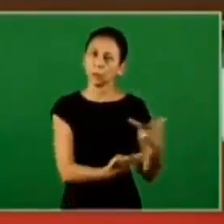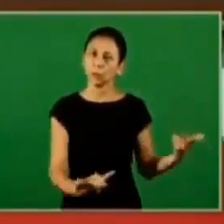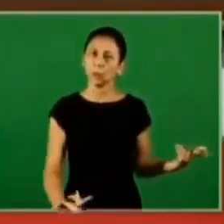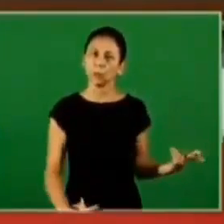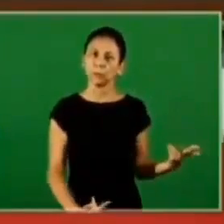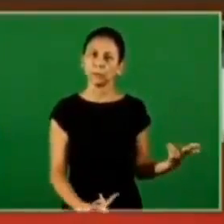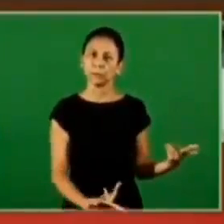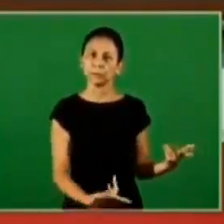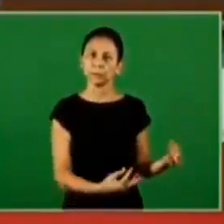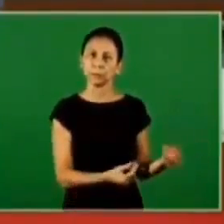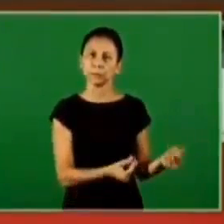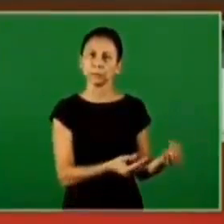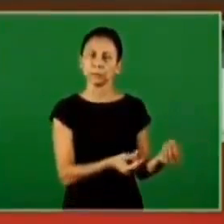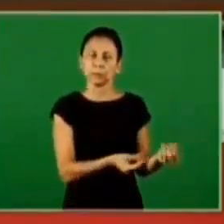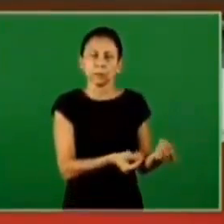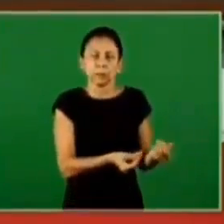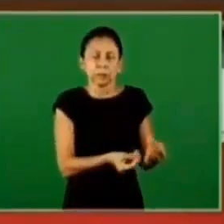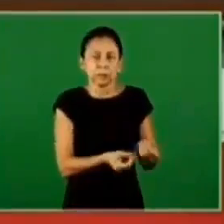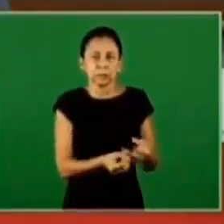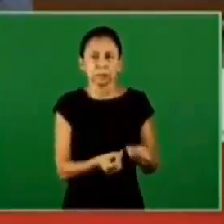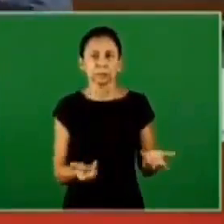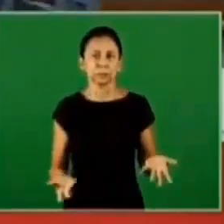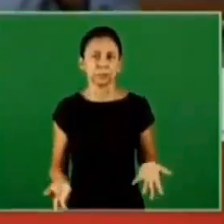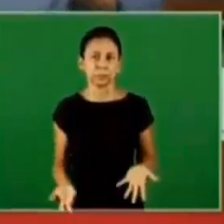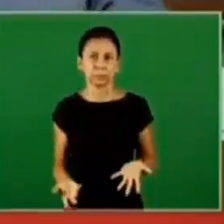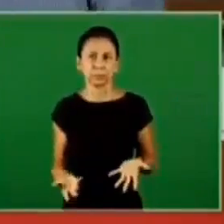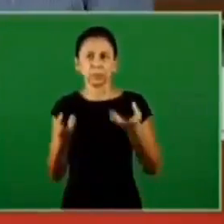to matter. It's a substance.